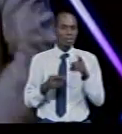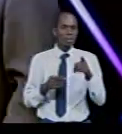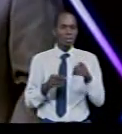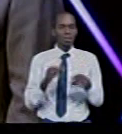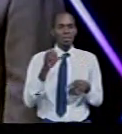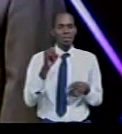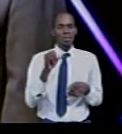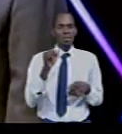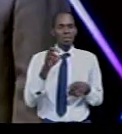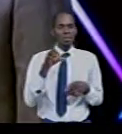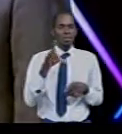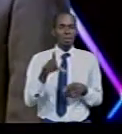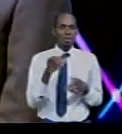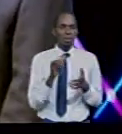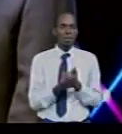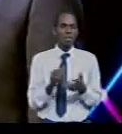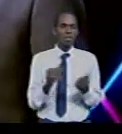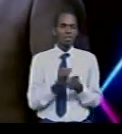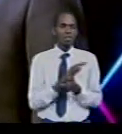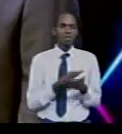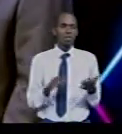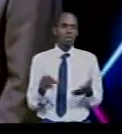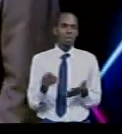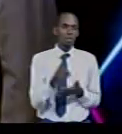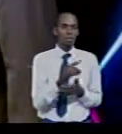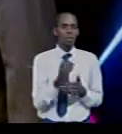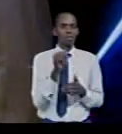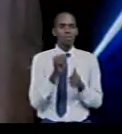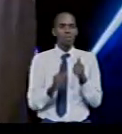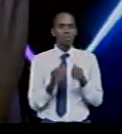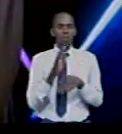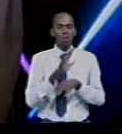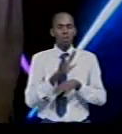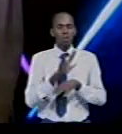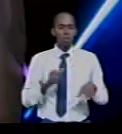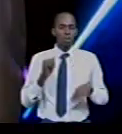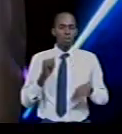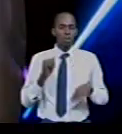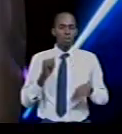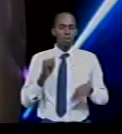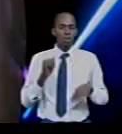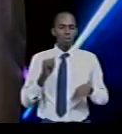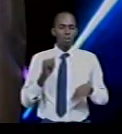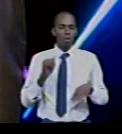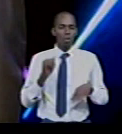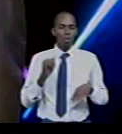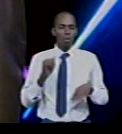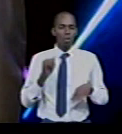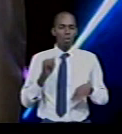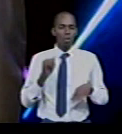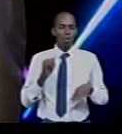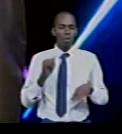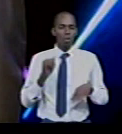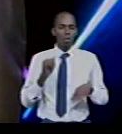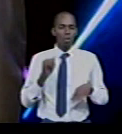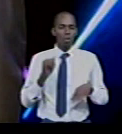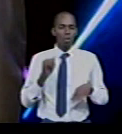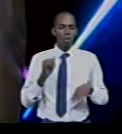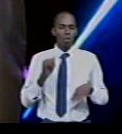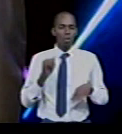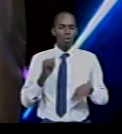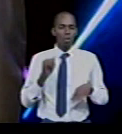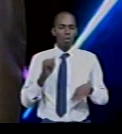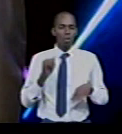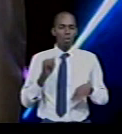that destroyed them which called on this name in Jerusalem and came hither?